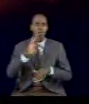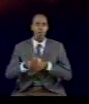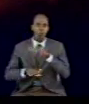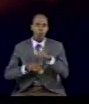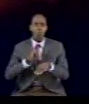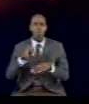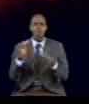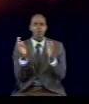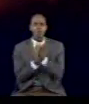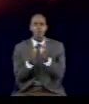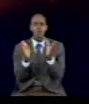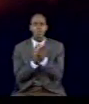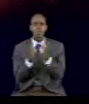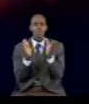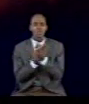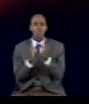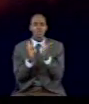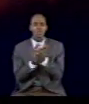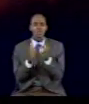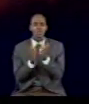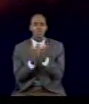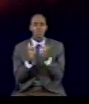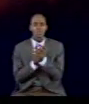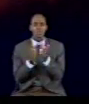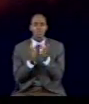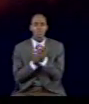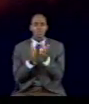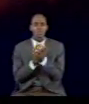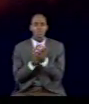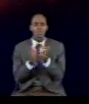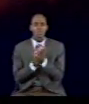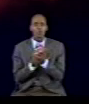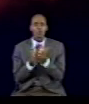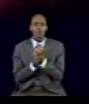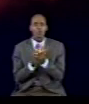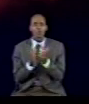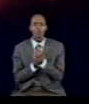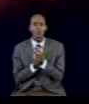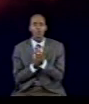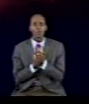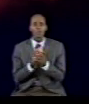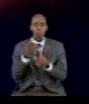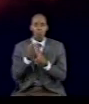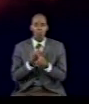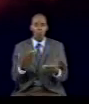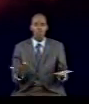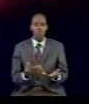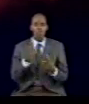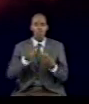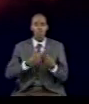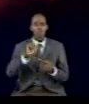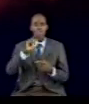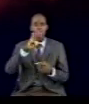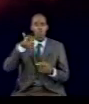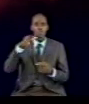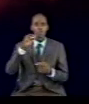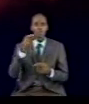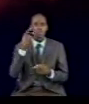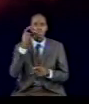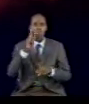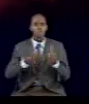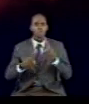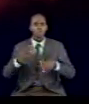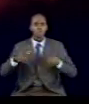your hands together. All the way from Bayelsa, straight to the FCT. And you can see people rejoicing, and she